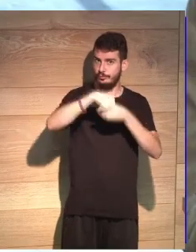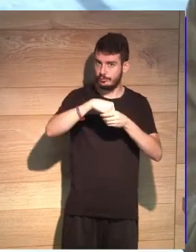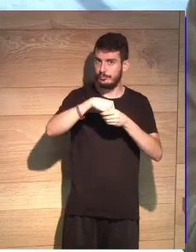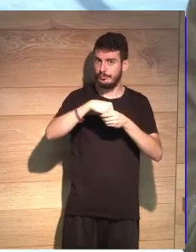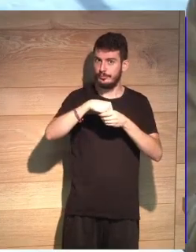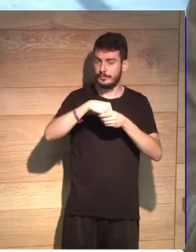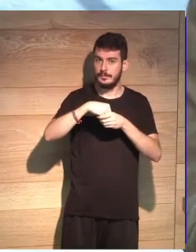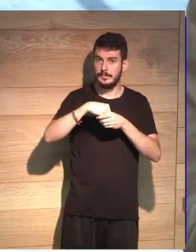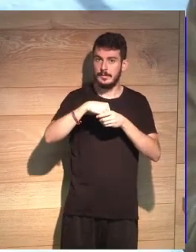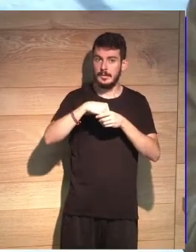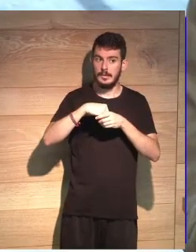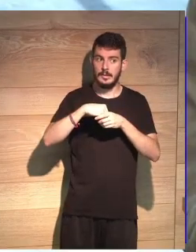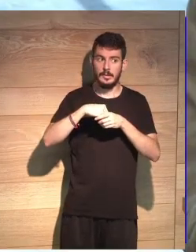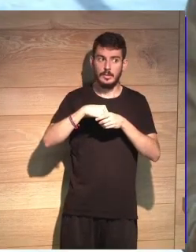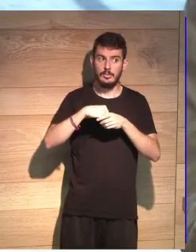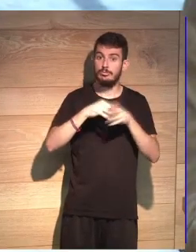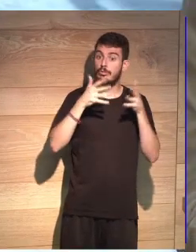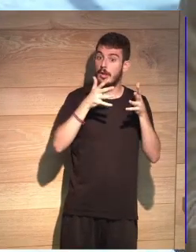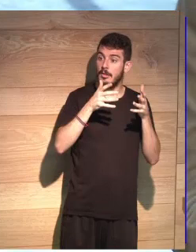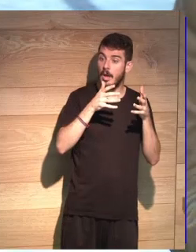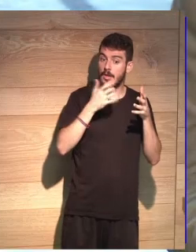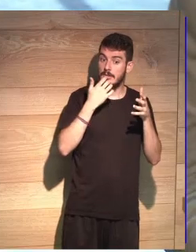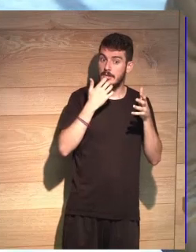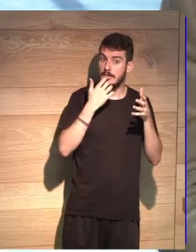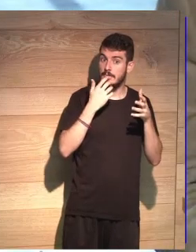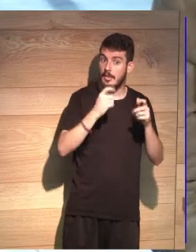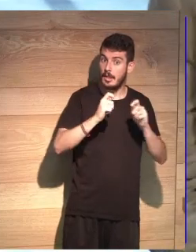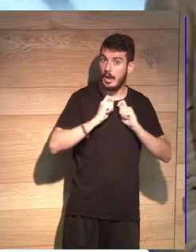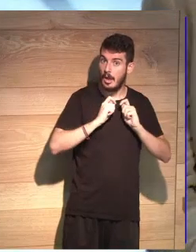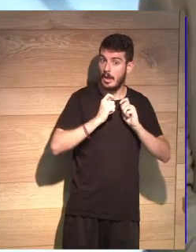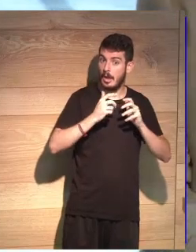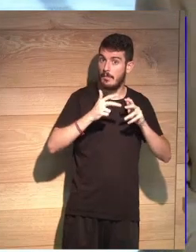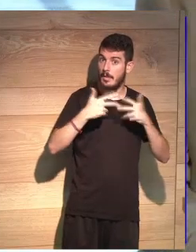We're all part of it, and I